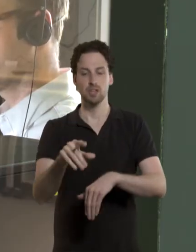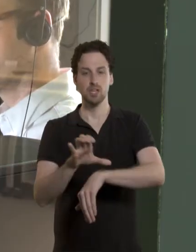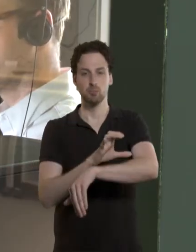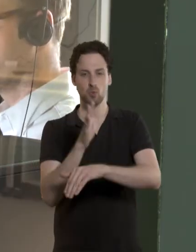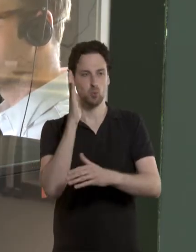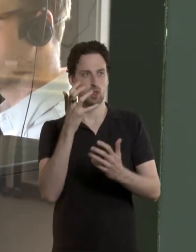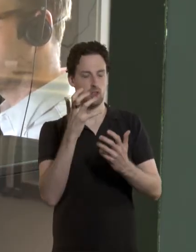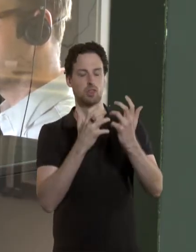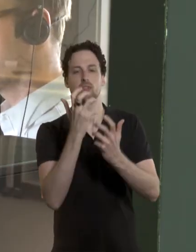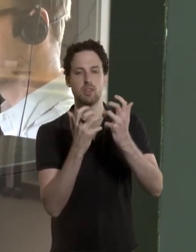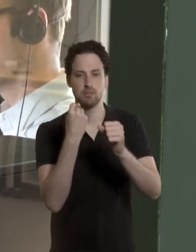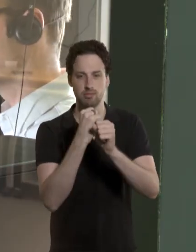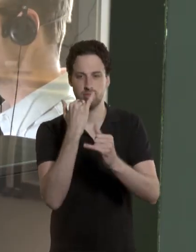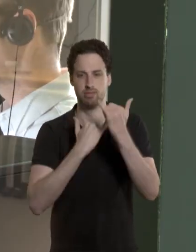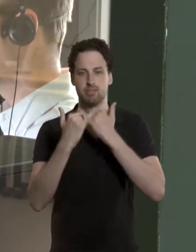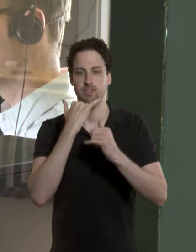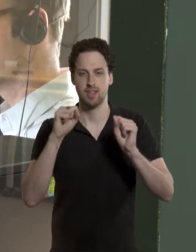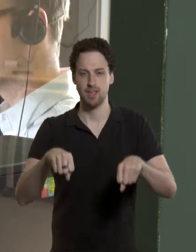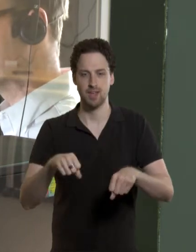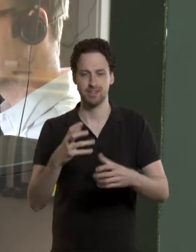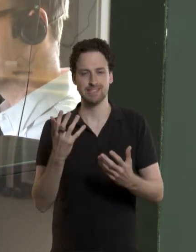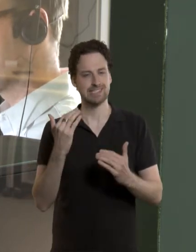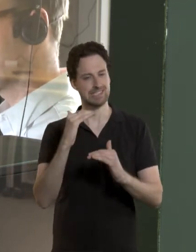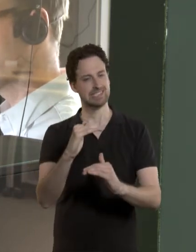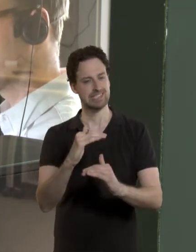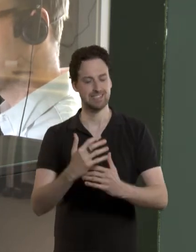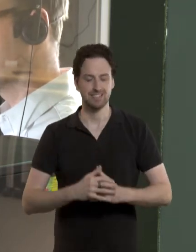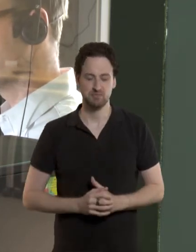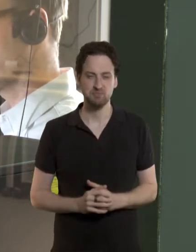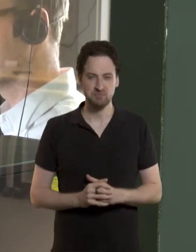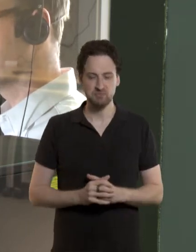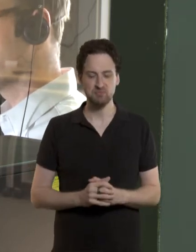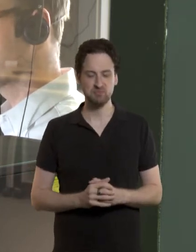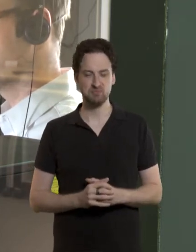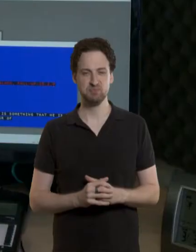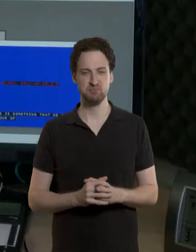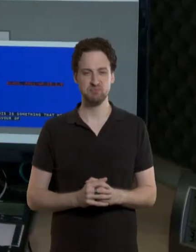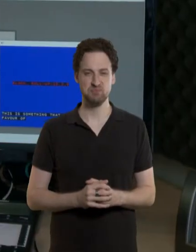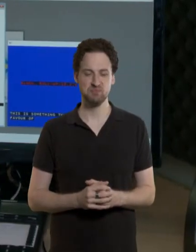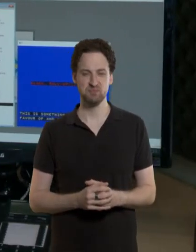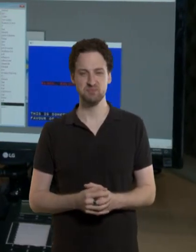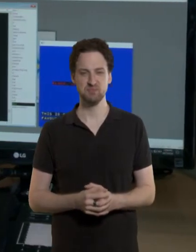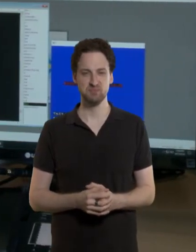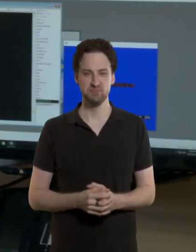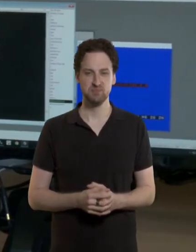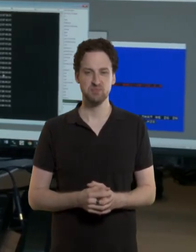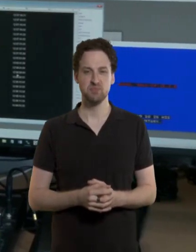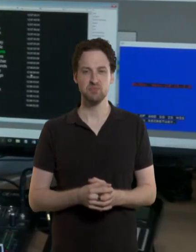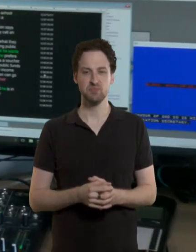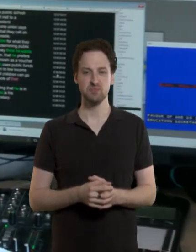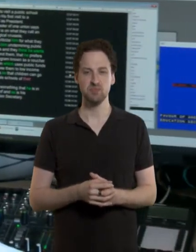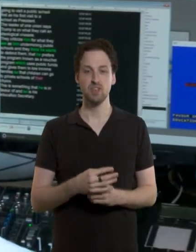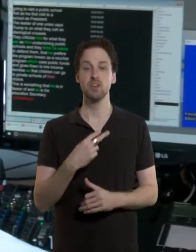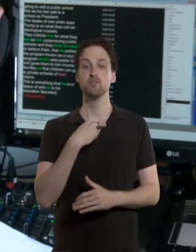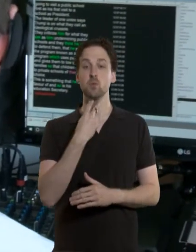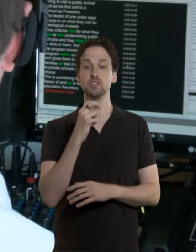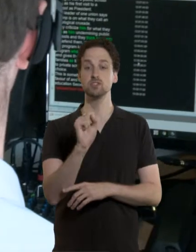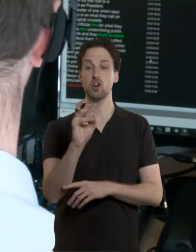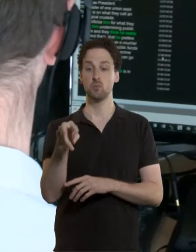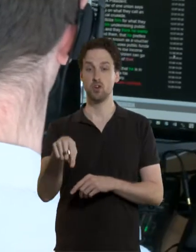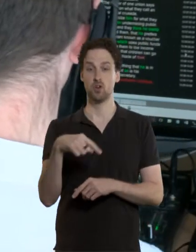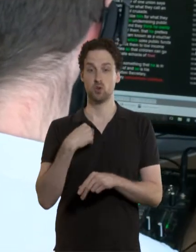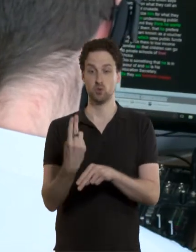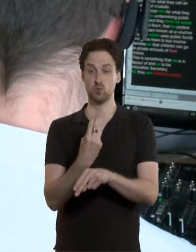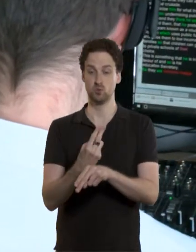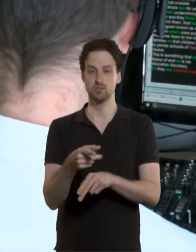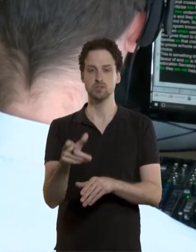they are able to re-speak, beyond which accuracy will suffer. With voice recognition software, there is a